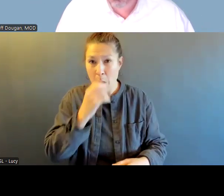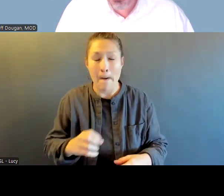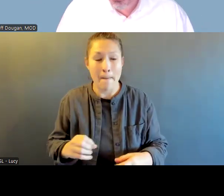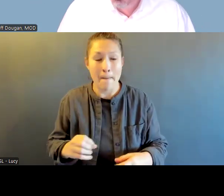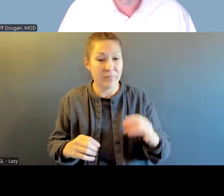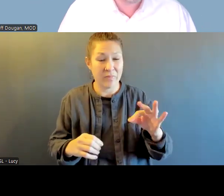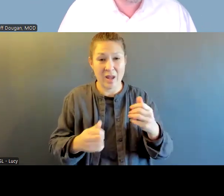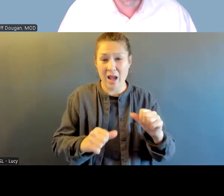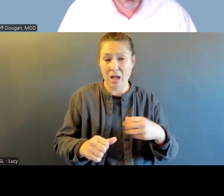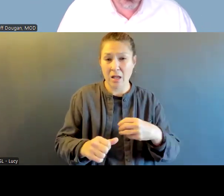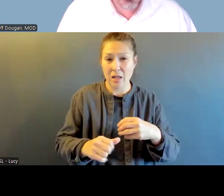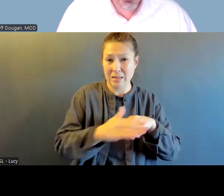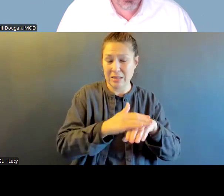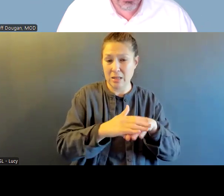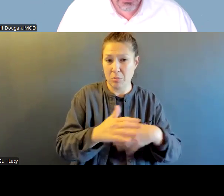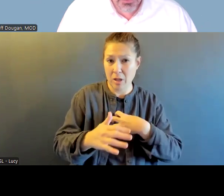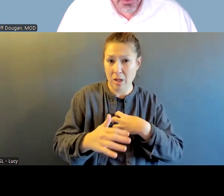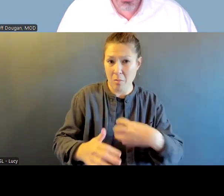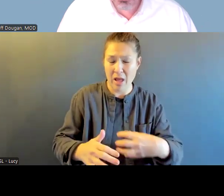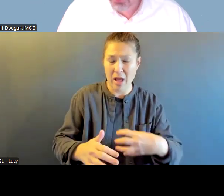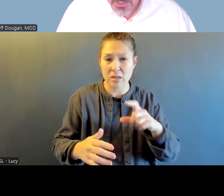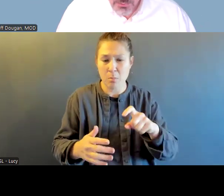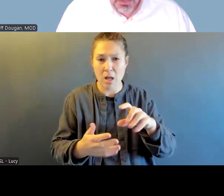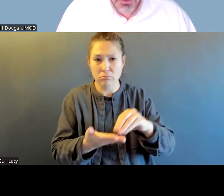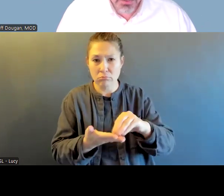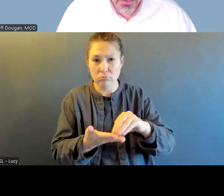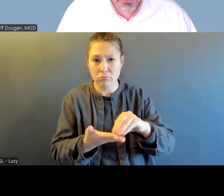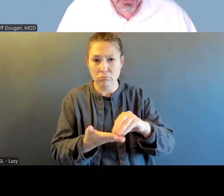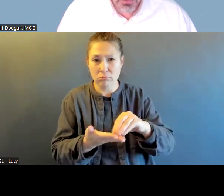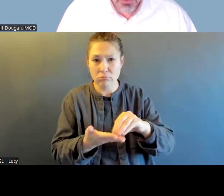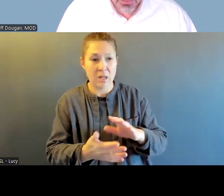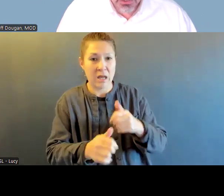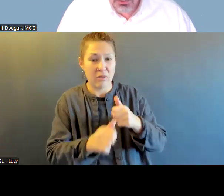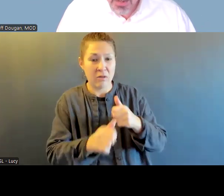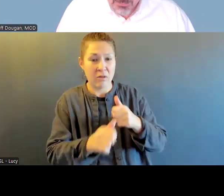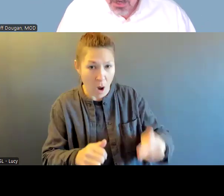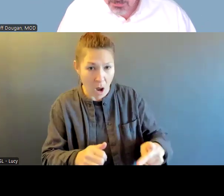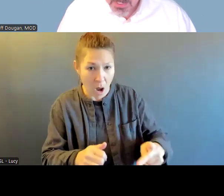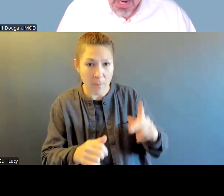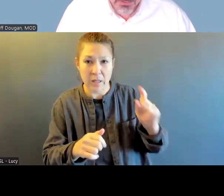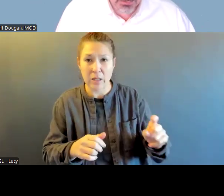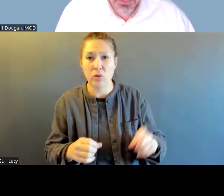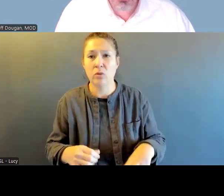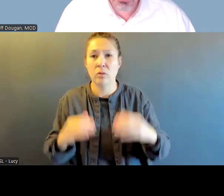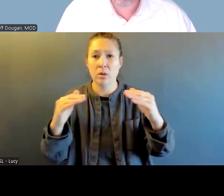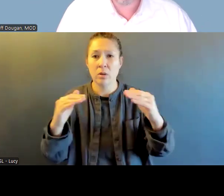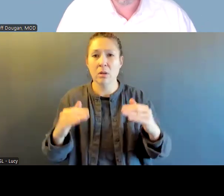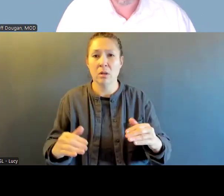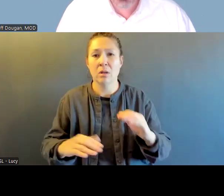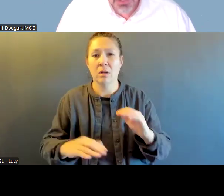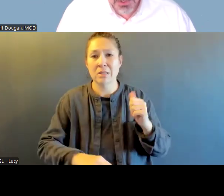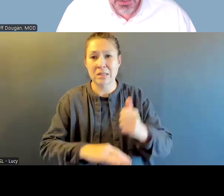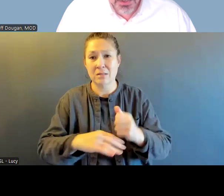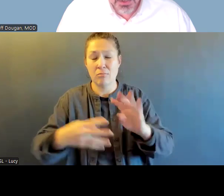and concerns that the commission issues might have been raised to the commissions. Create timeline-based action plans for implementing